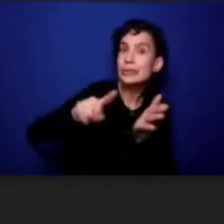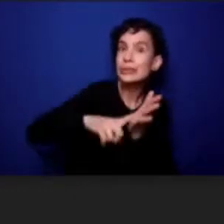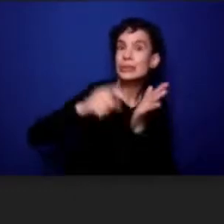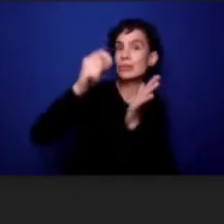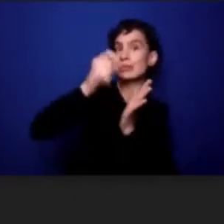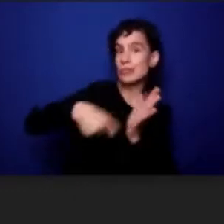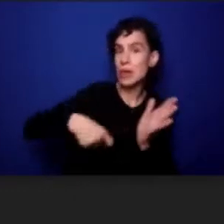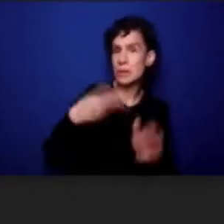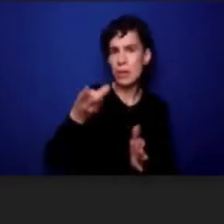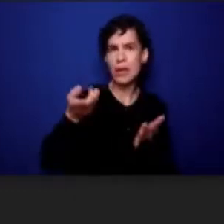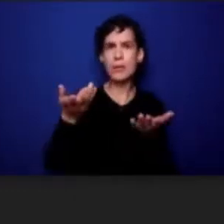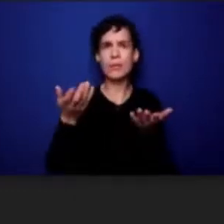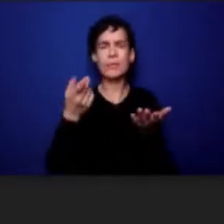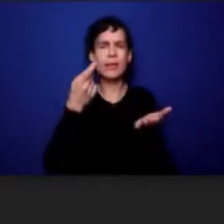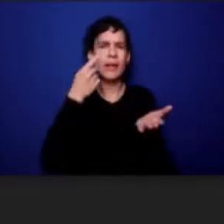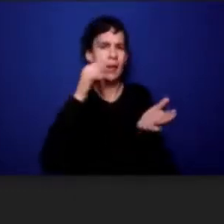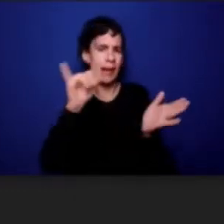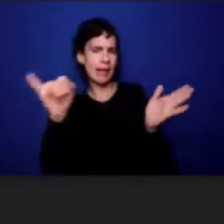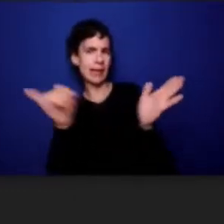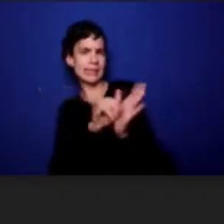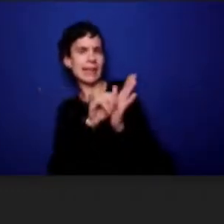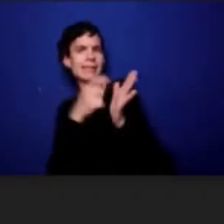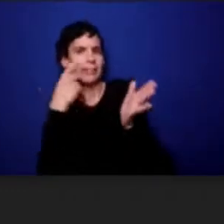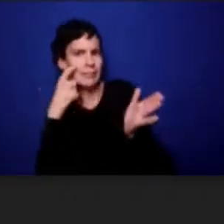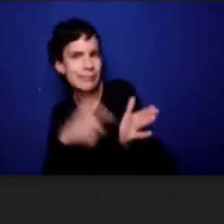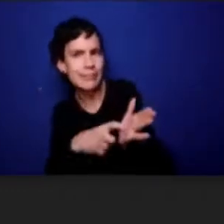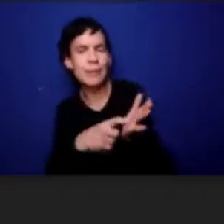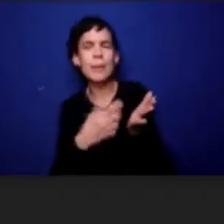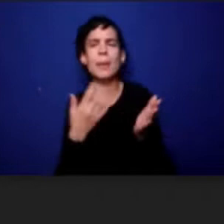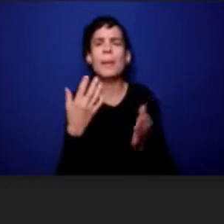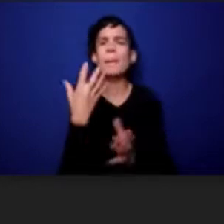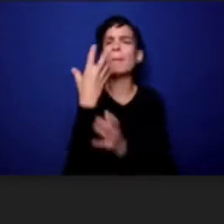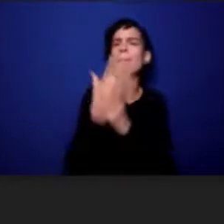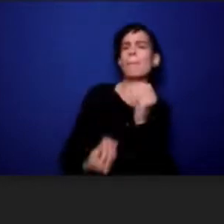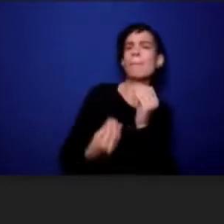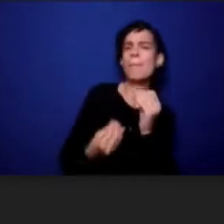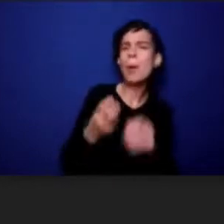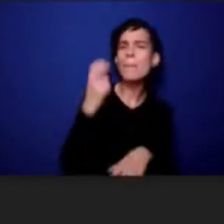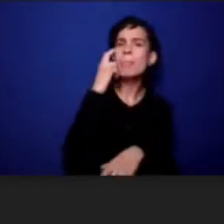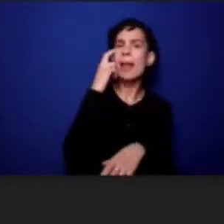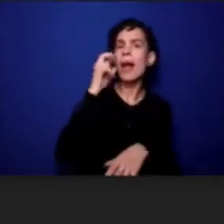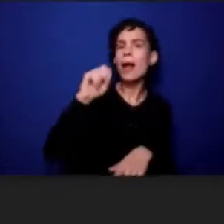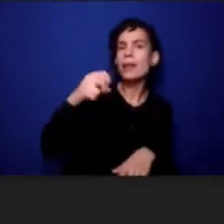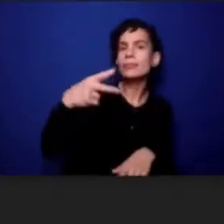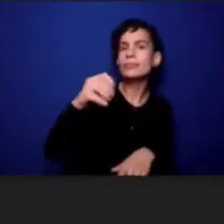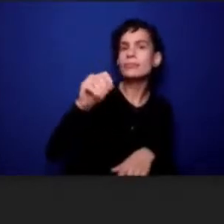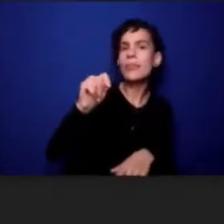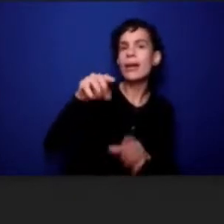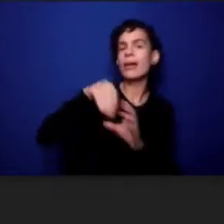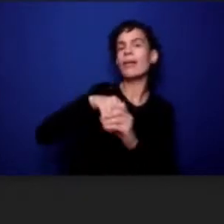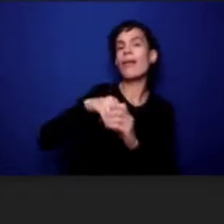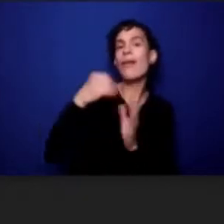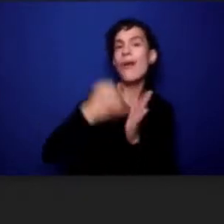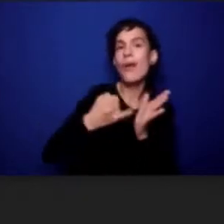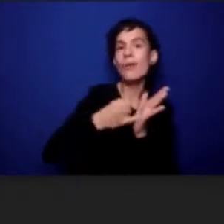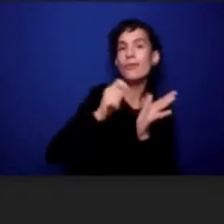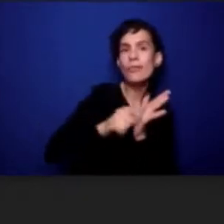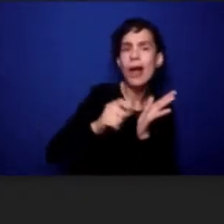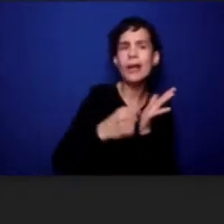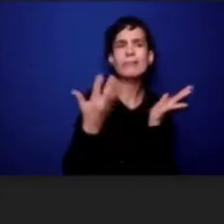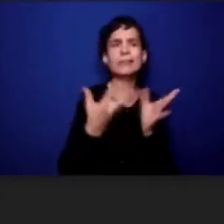the way both of you identified these like blind spots in art historical scholarship on these topics, or